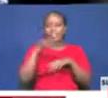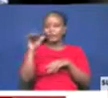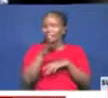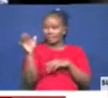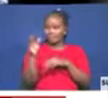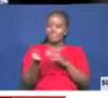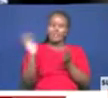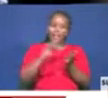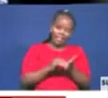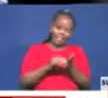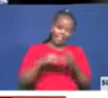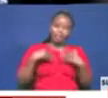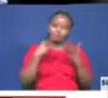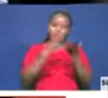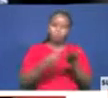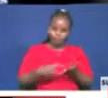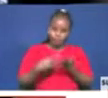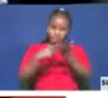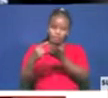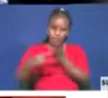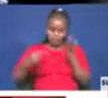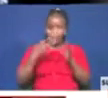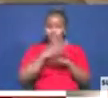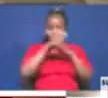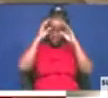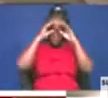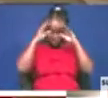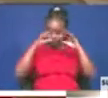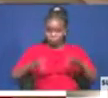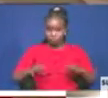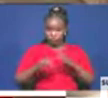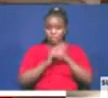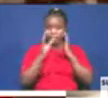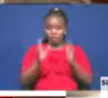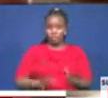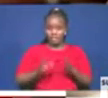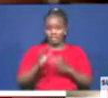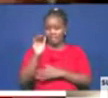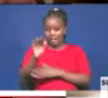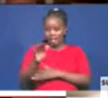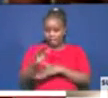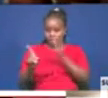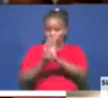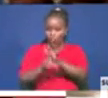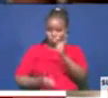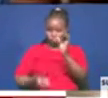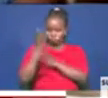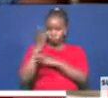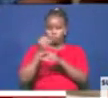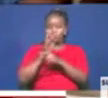bicameral parliament after devolution stakeholders called for enactment of a law to impose fines on business